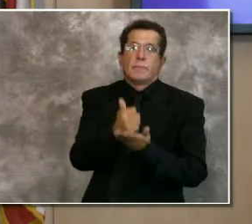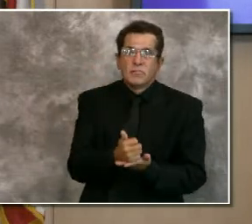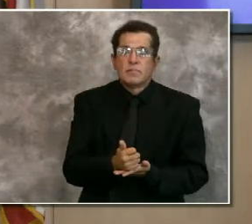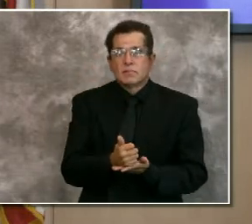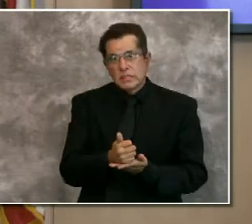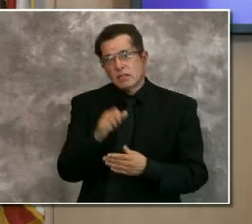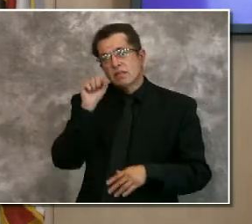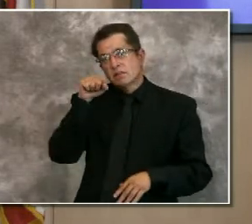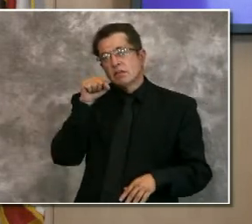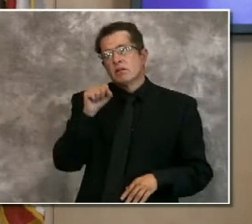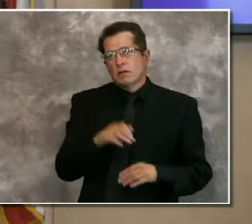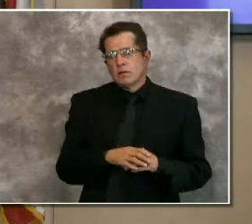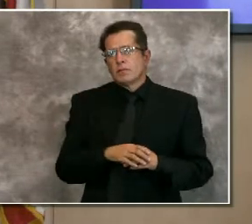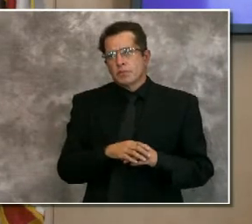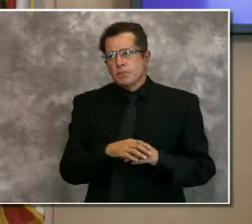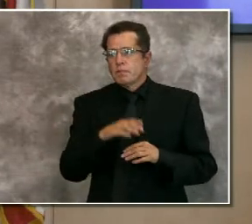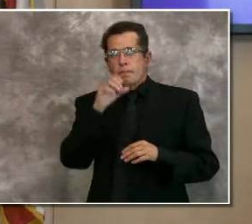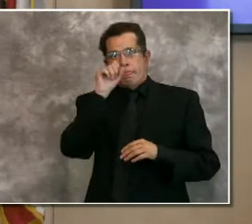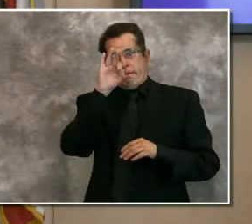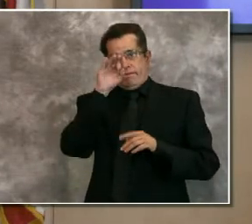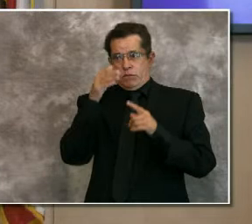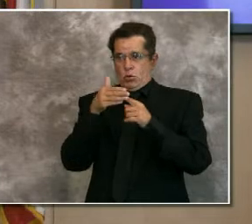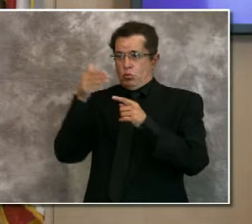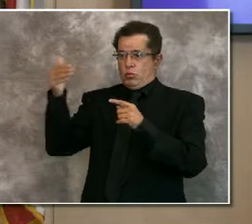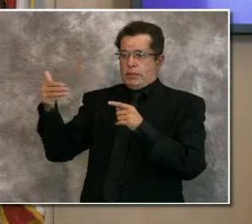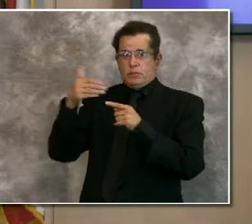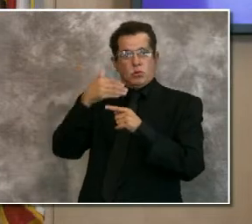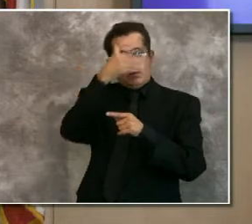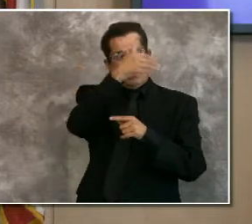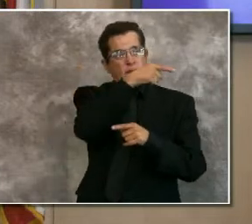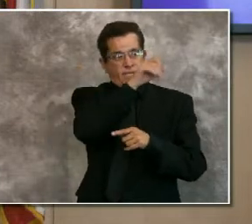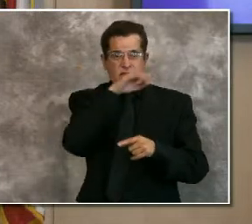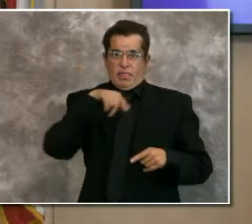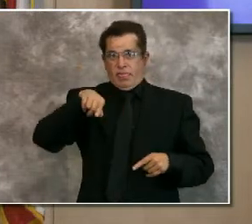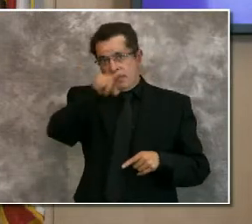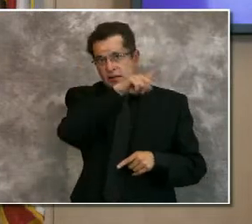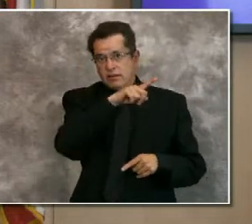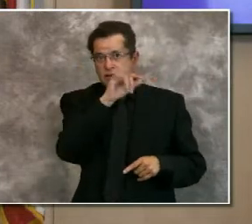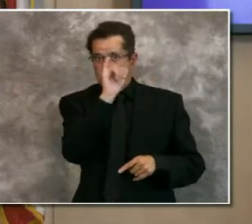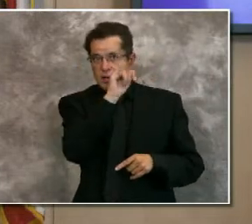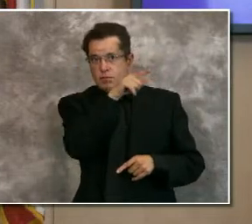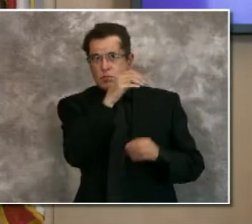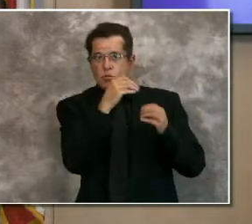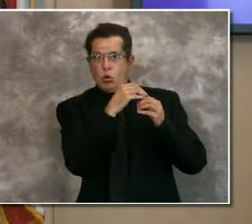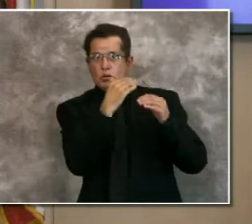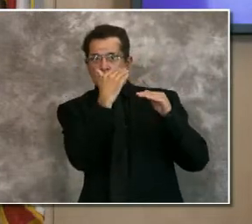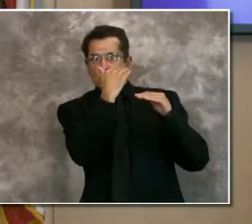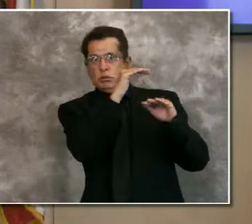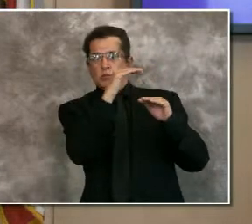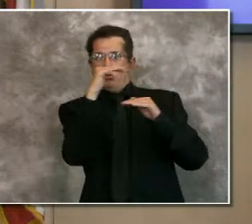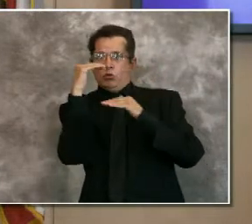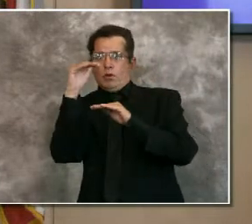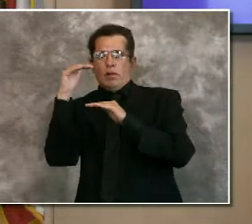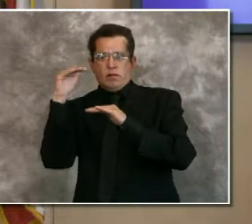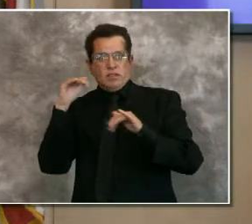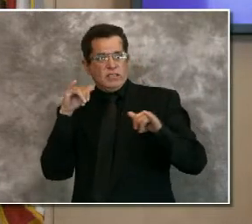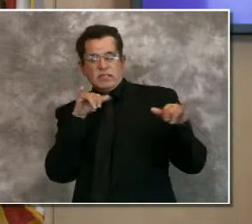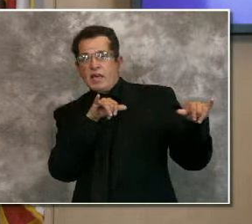if all of the surrounding areas had more restrictions and we were perceived as a place